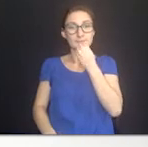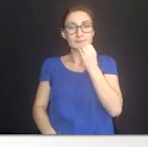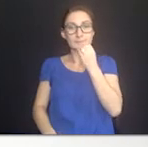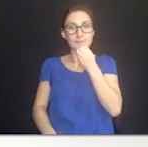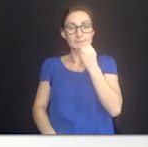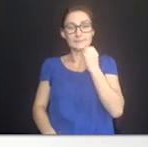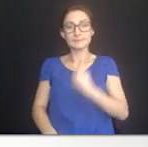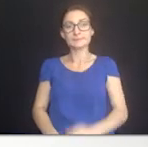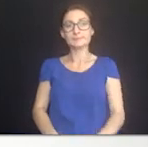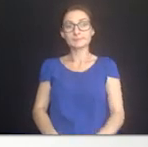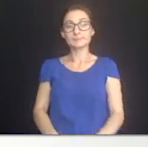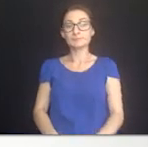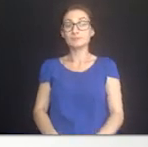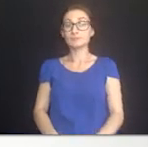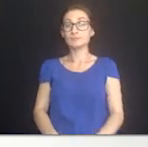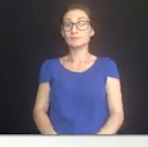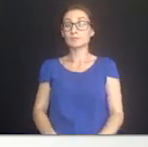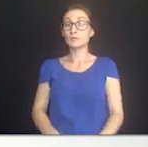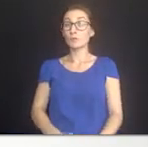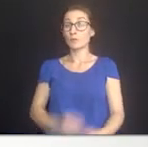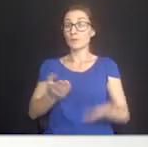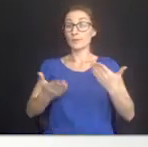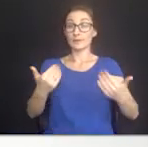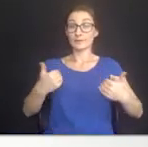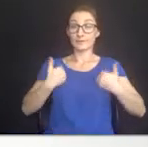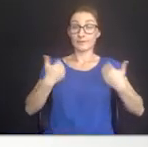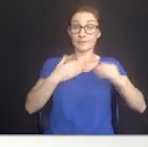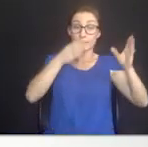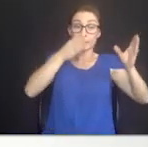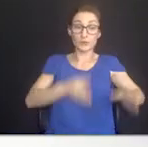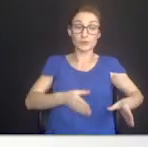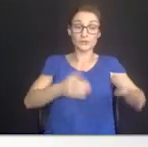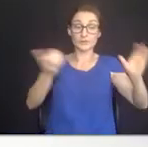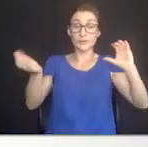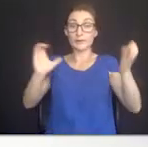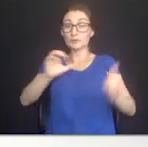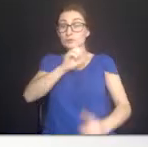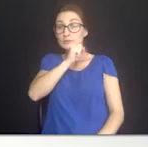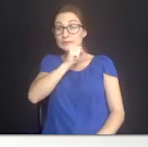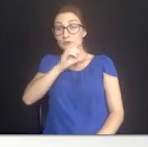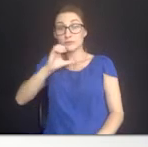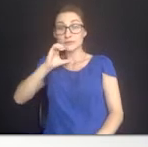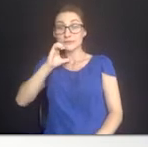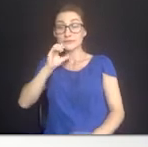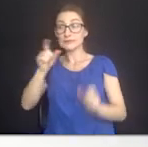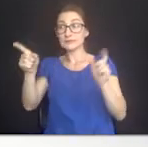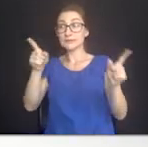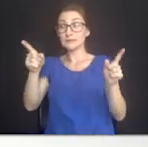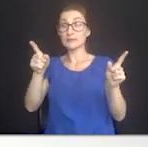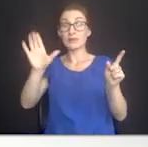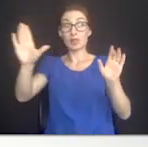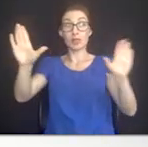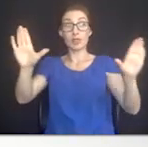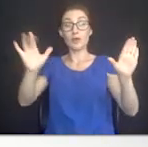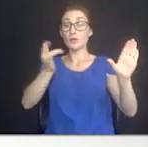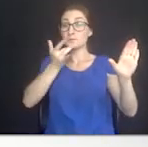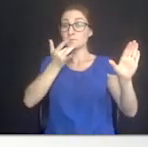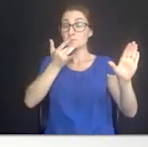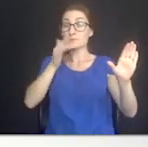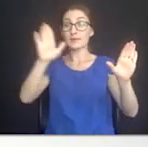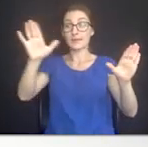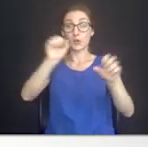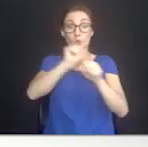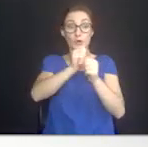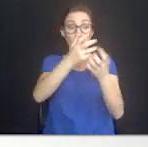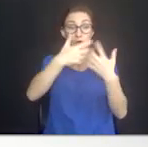community. So what may work for someone who's younger versus somebody who's a senior citizen or in an